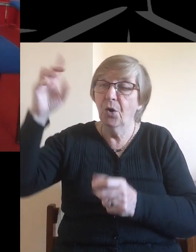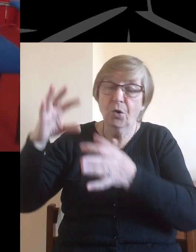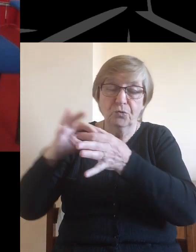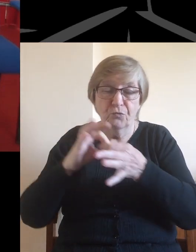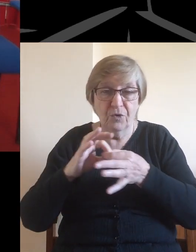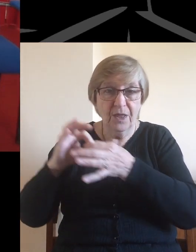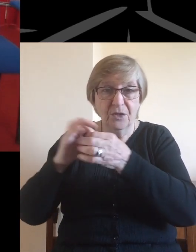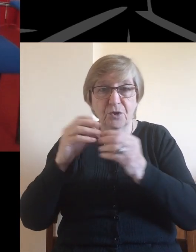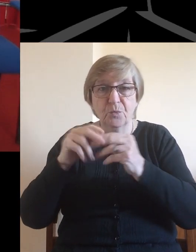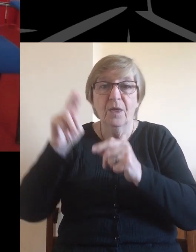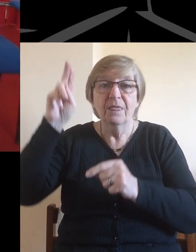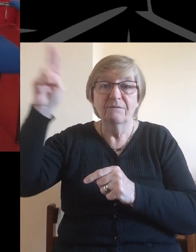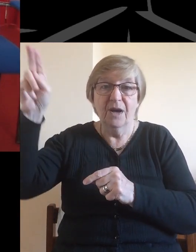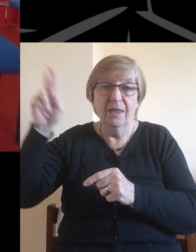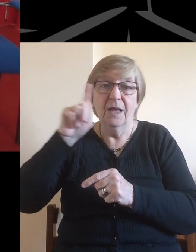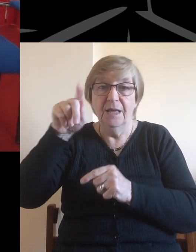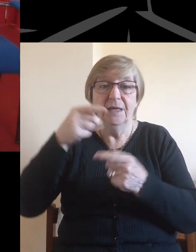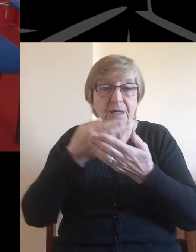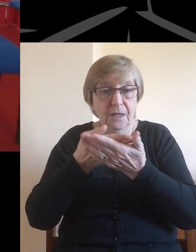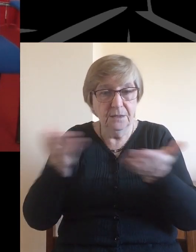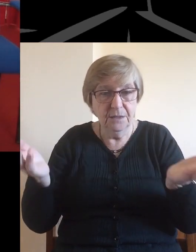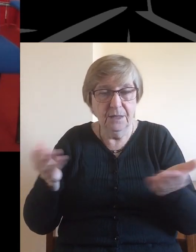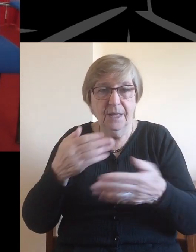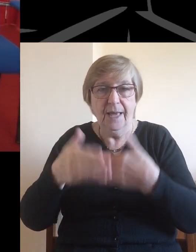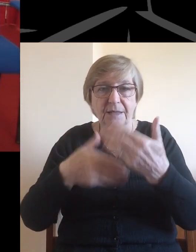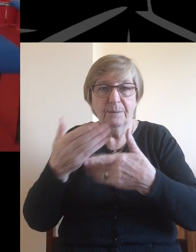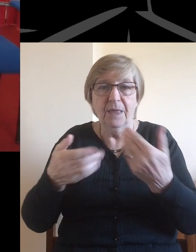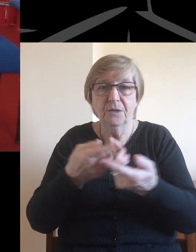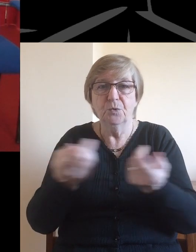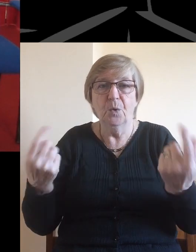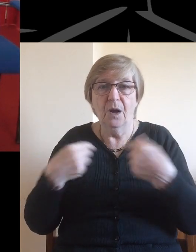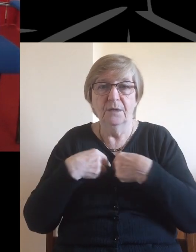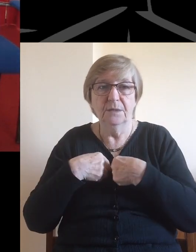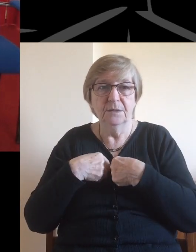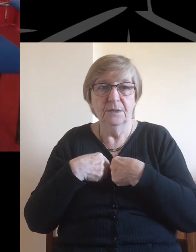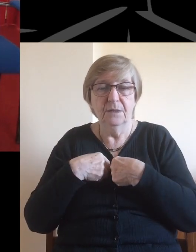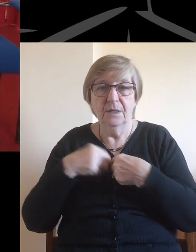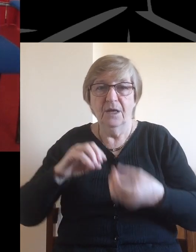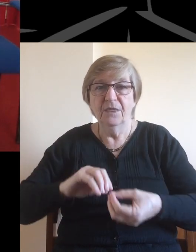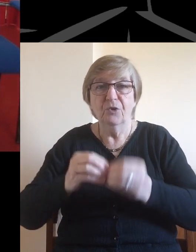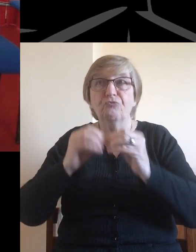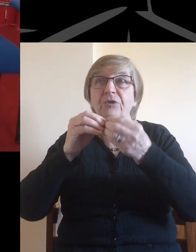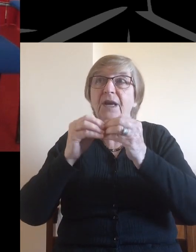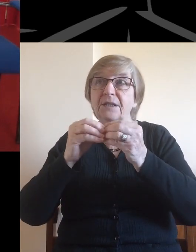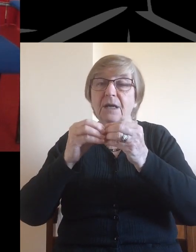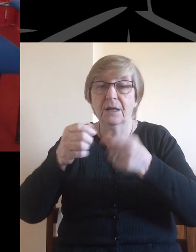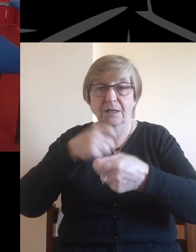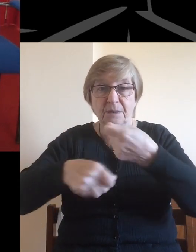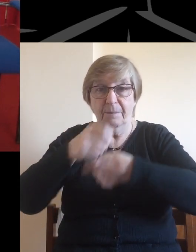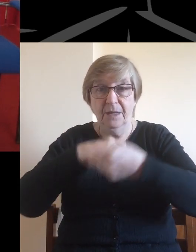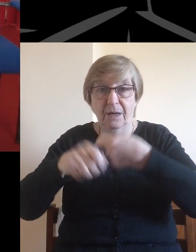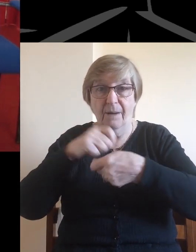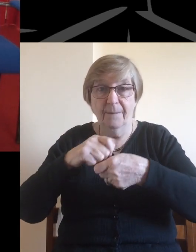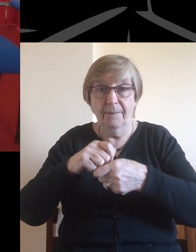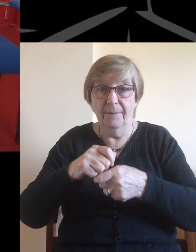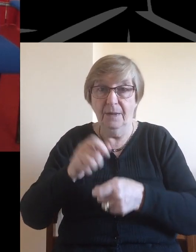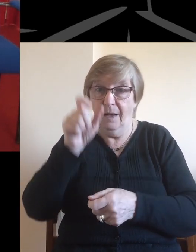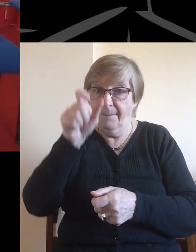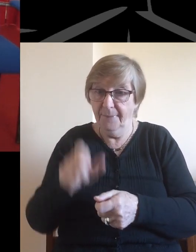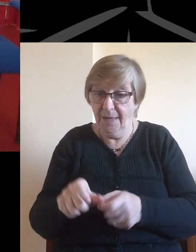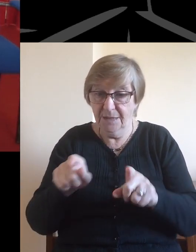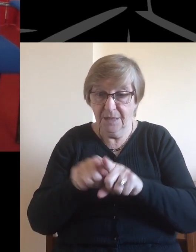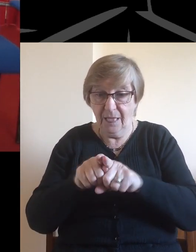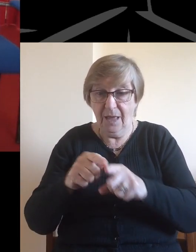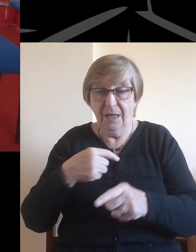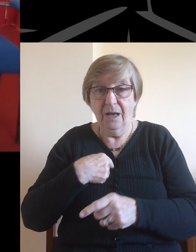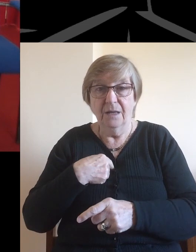relationship with the Father has made him known. The Creator, verse 3, has become a creature, one of